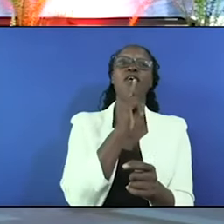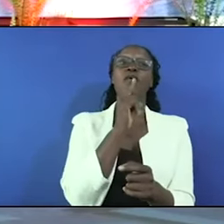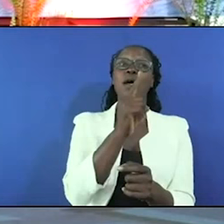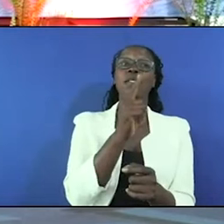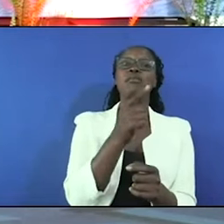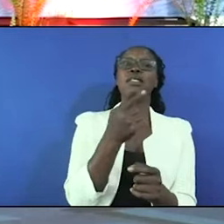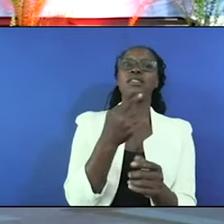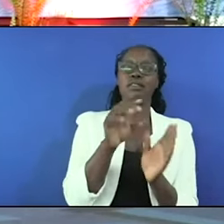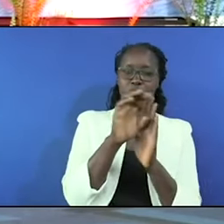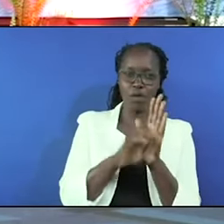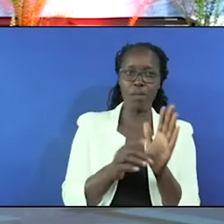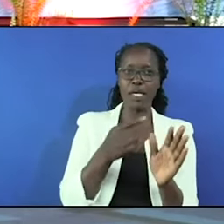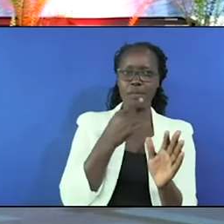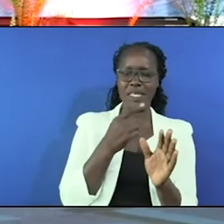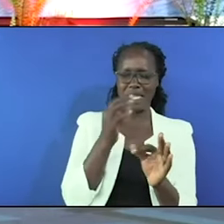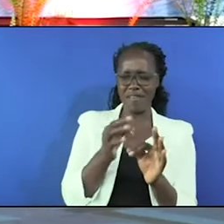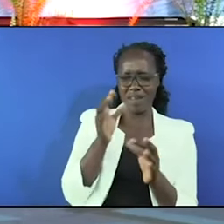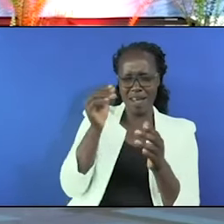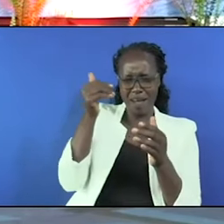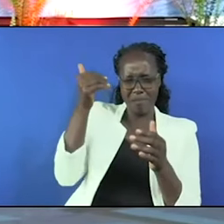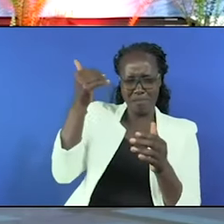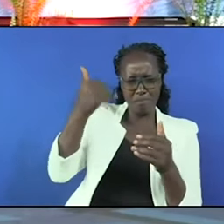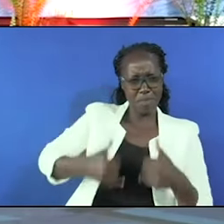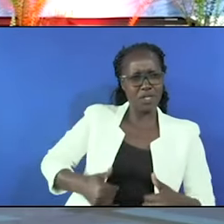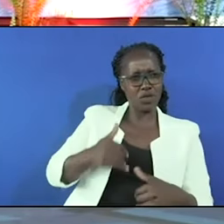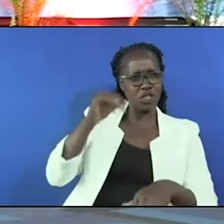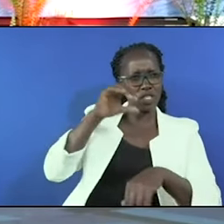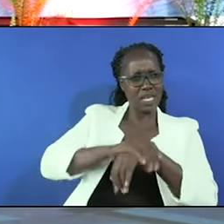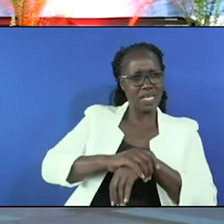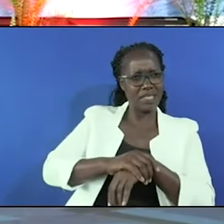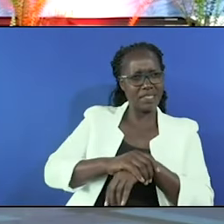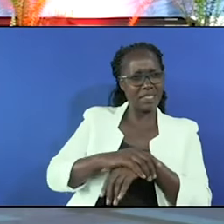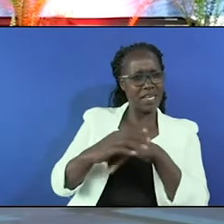commandment says, if a person is caught stealing,